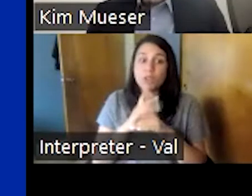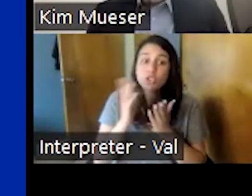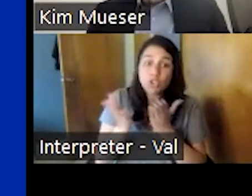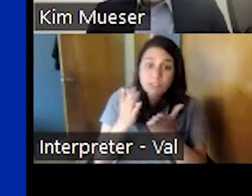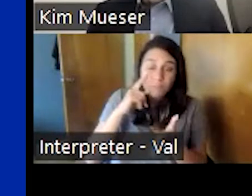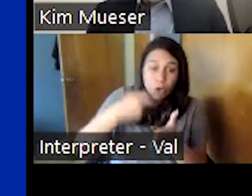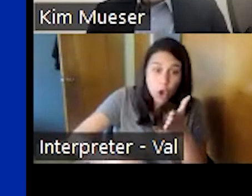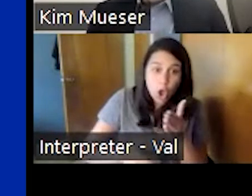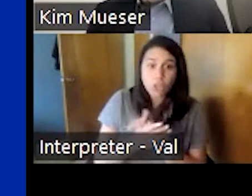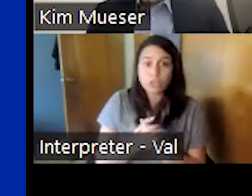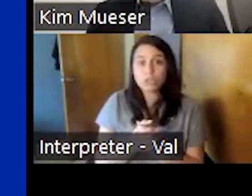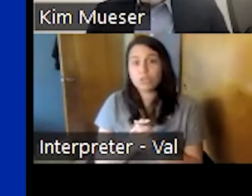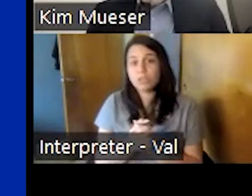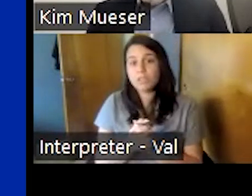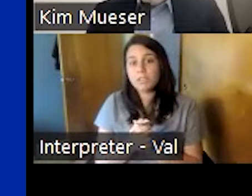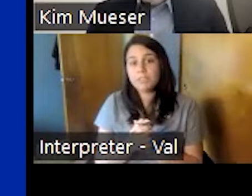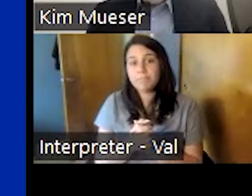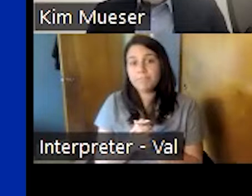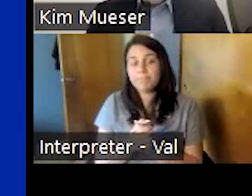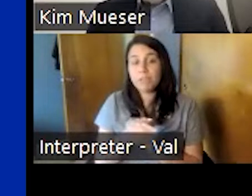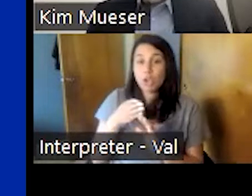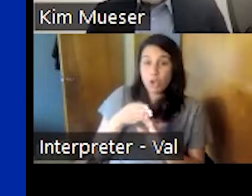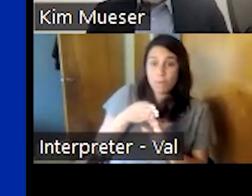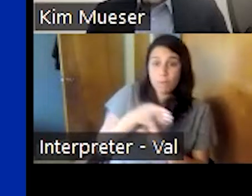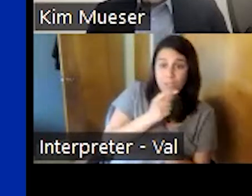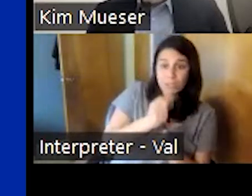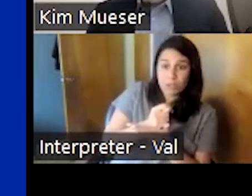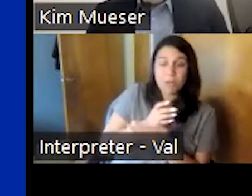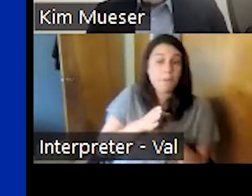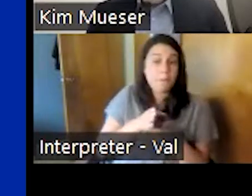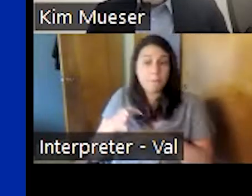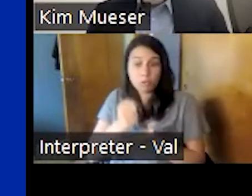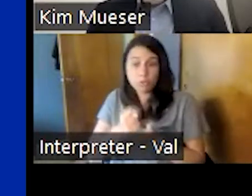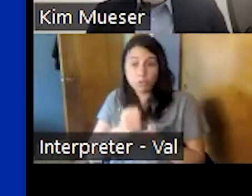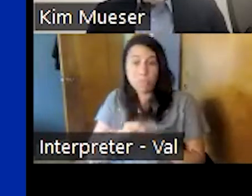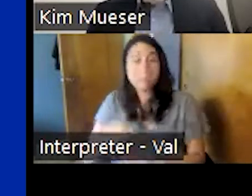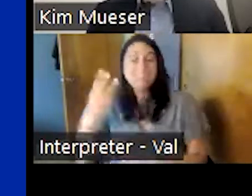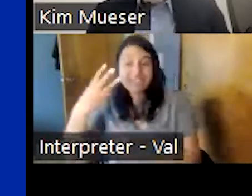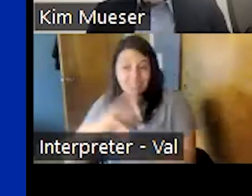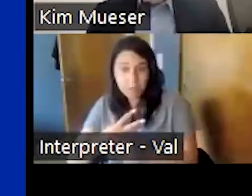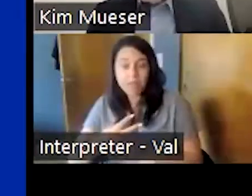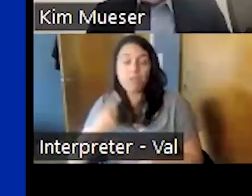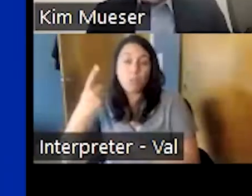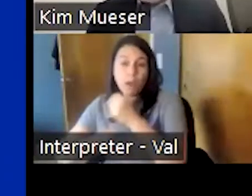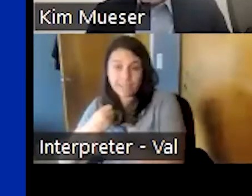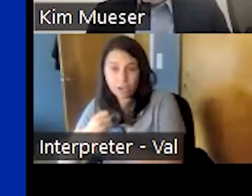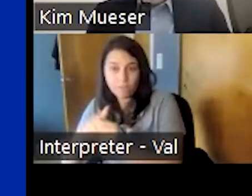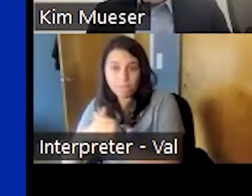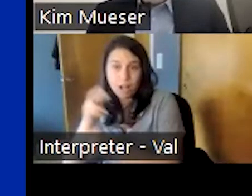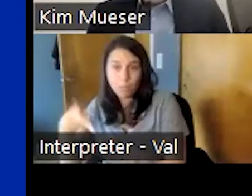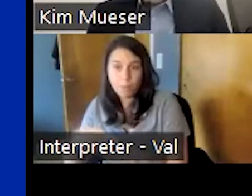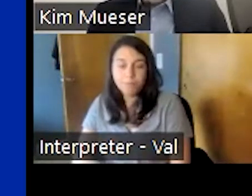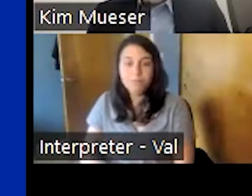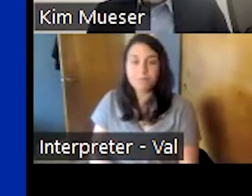at going from pre-treatment to post-treatment and 6 and 12-month follow-ups. We had a large sample,